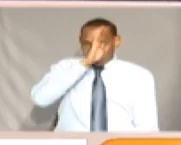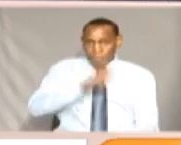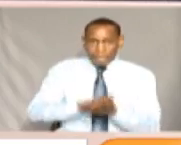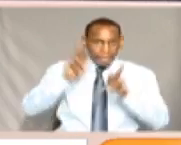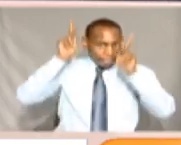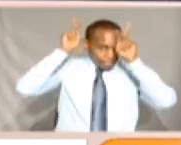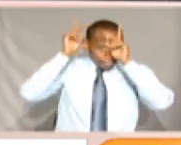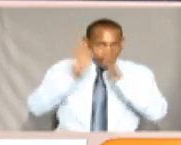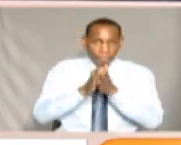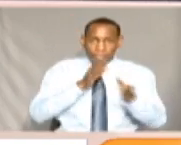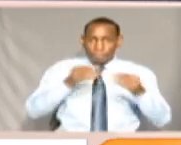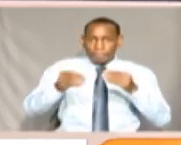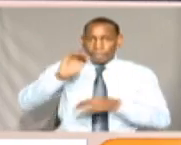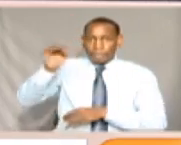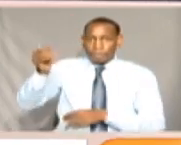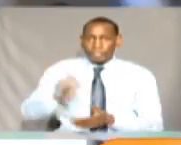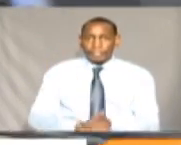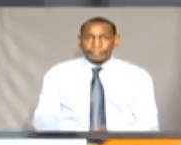Busia counties today.